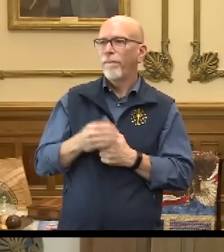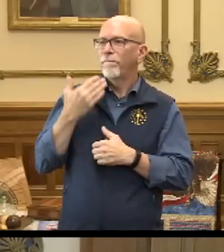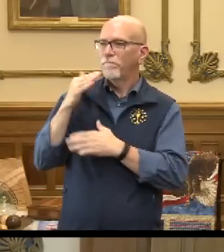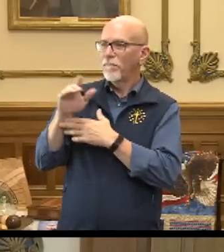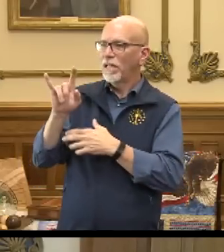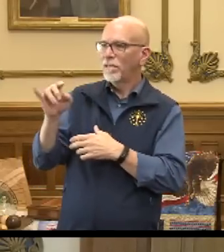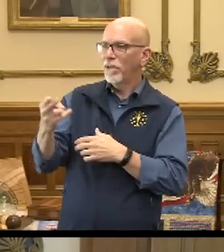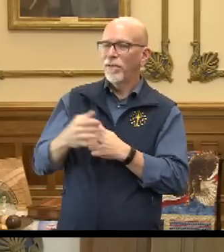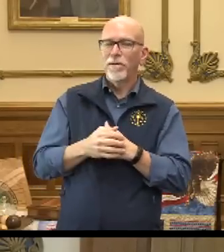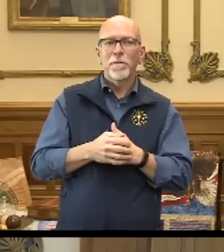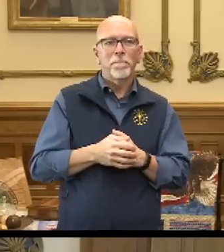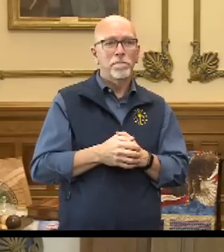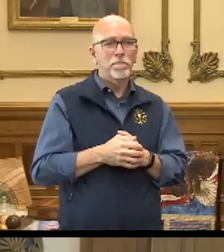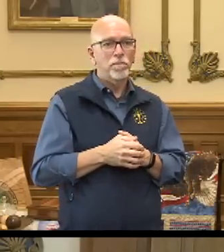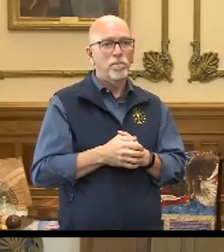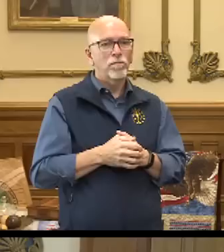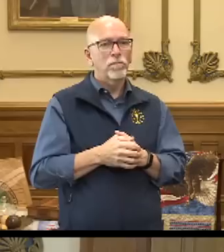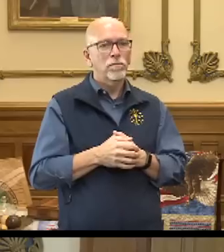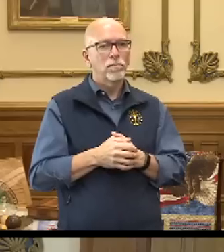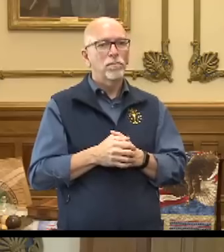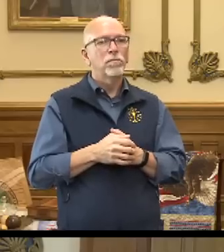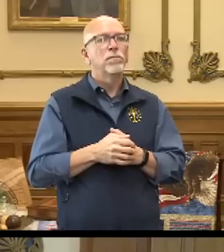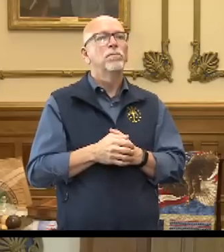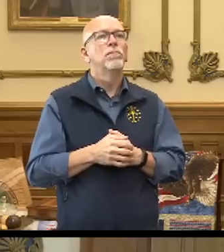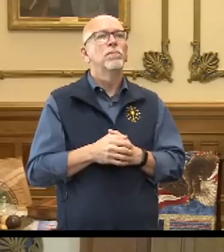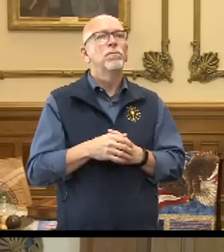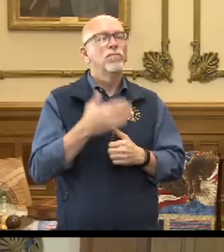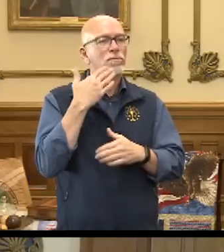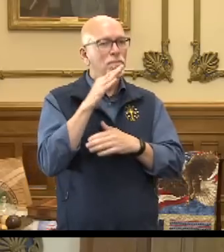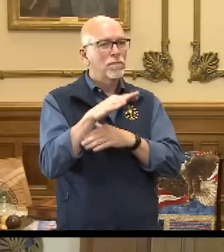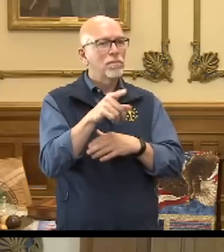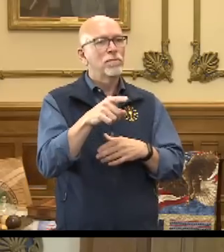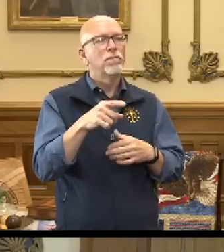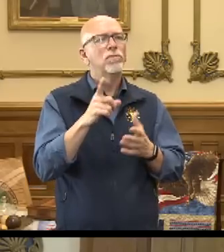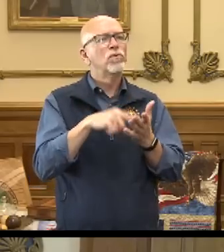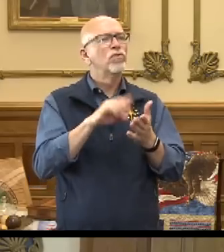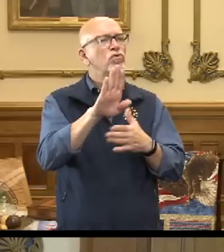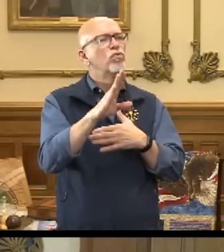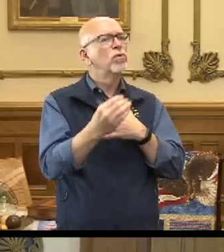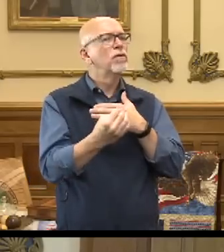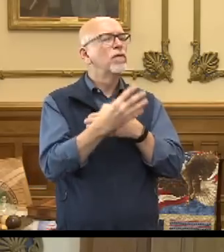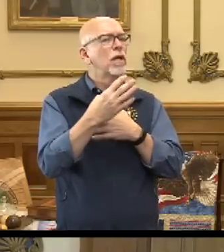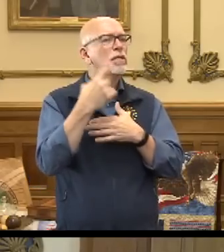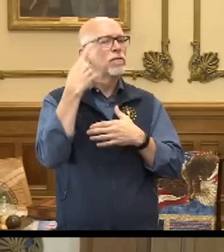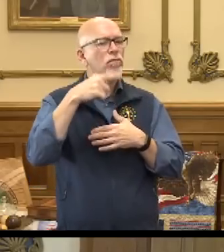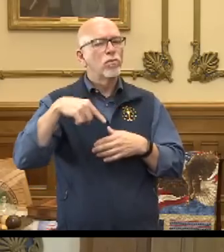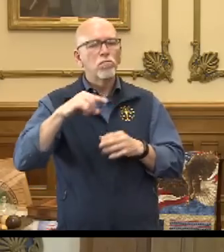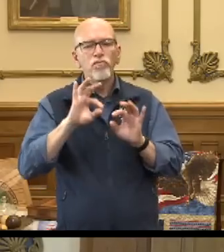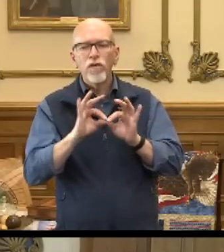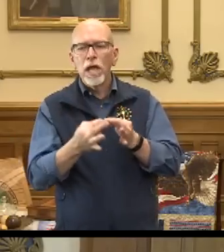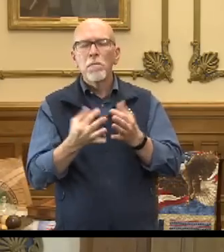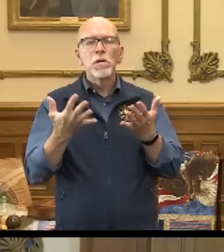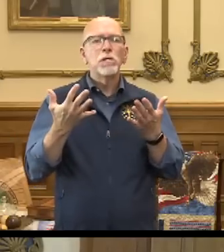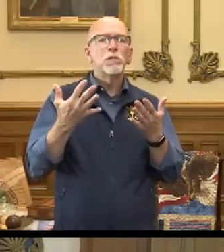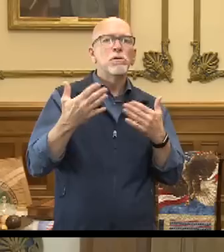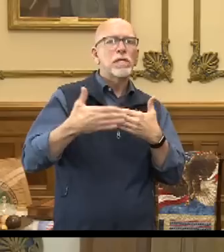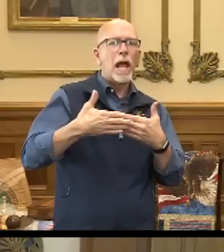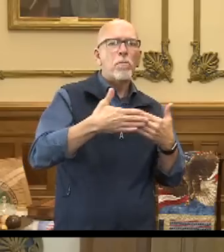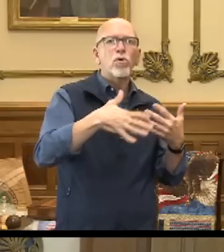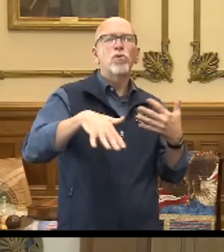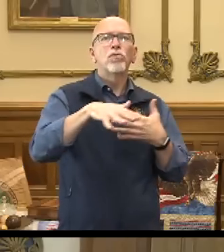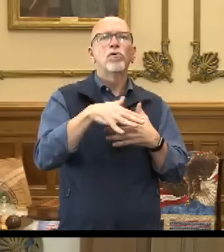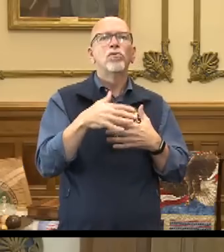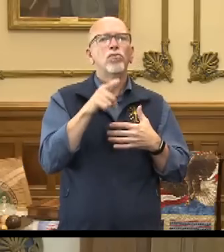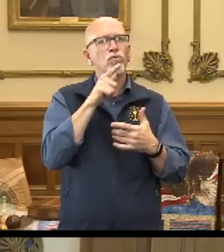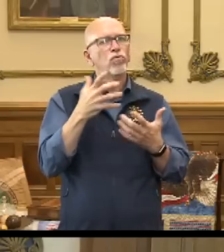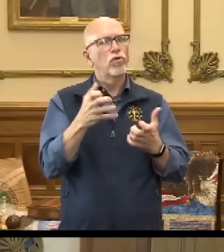Good afternoon, Elizabeth. Good afternoon. What advice do you have for families and neighborhood leaders who